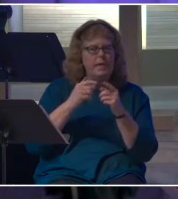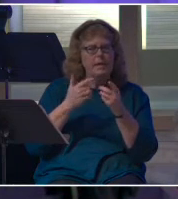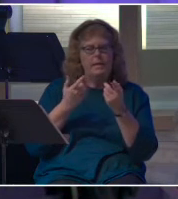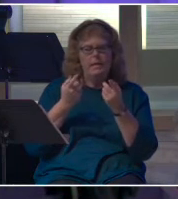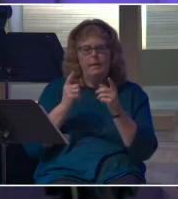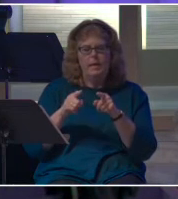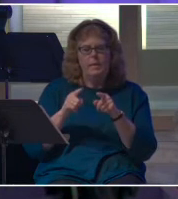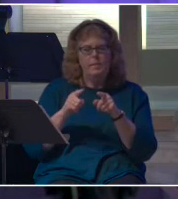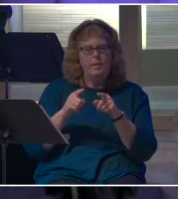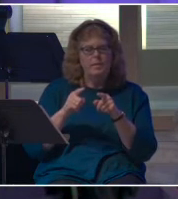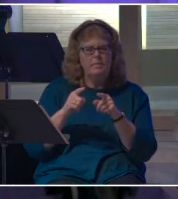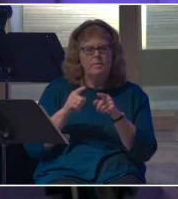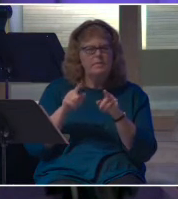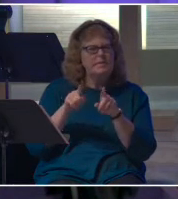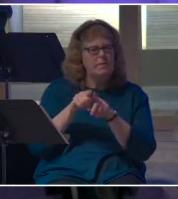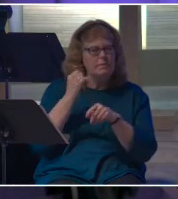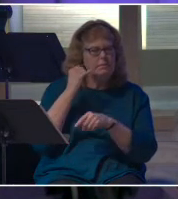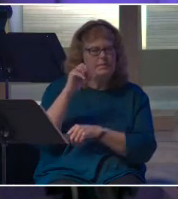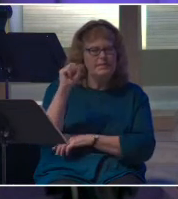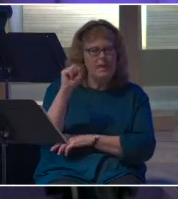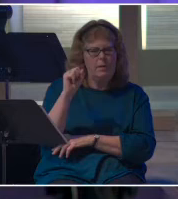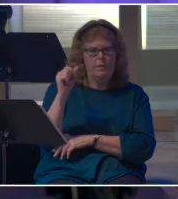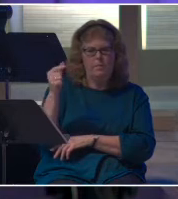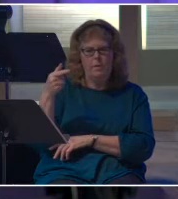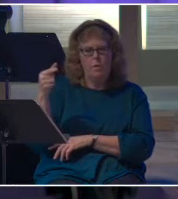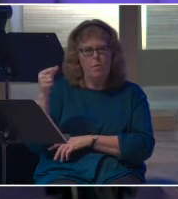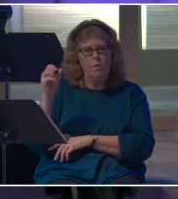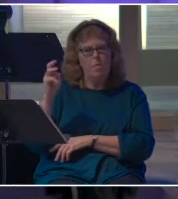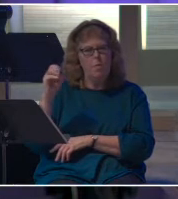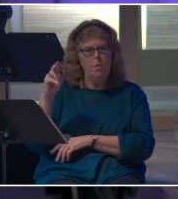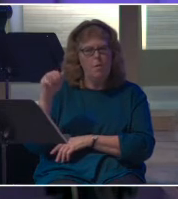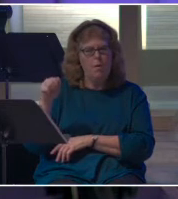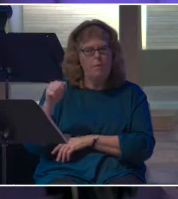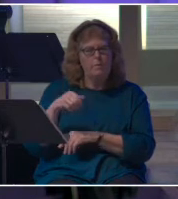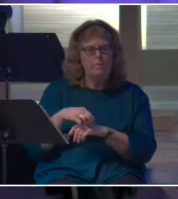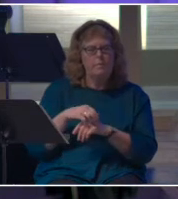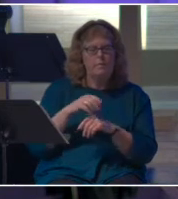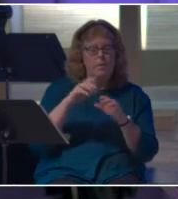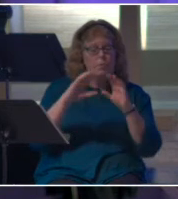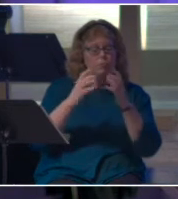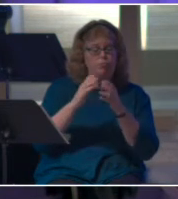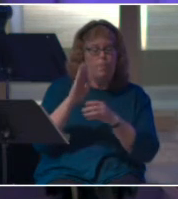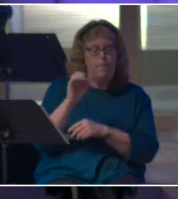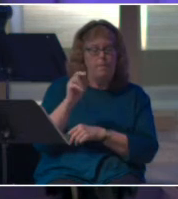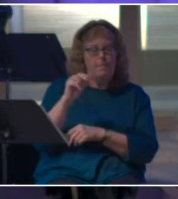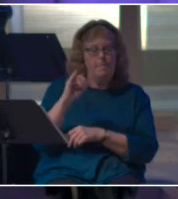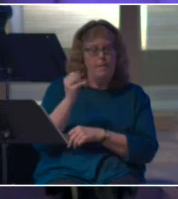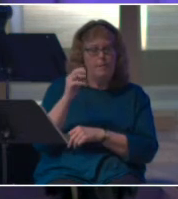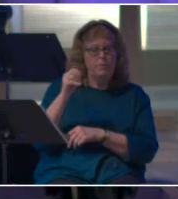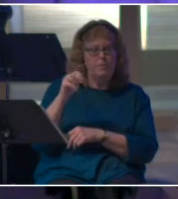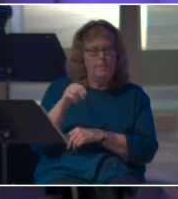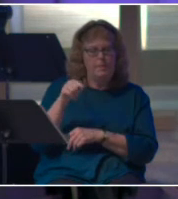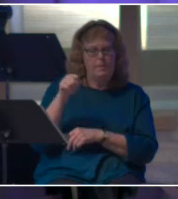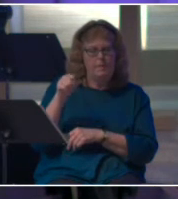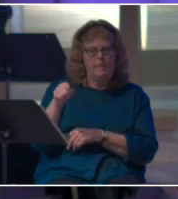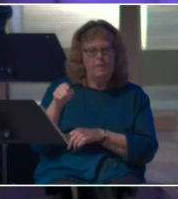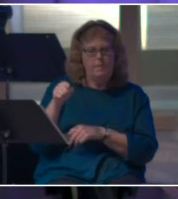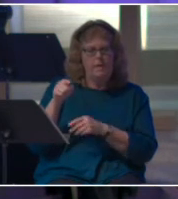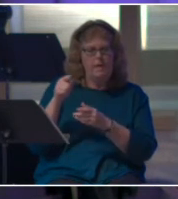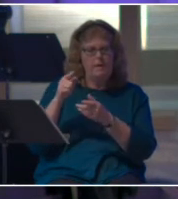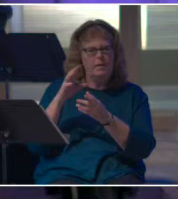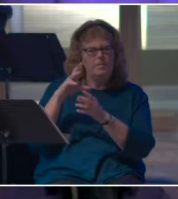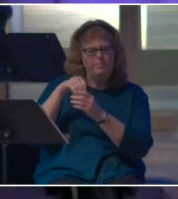that parallels Sodom and Gomorrah. And the tribe of Benjamin is the tribe that ends up in